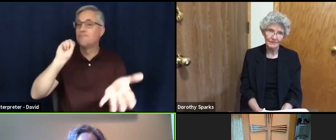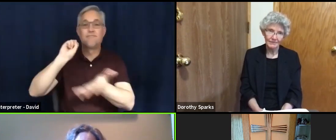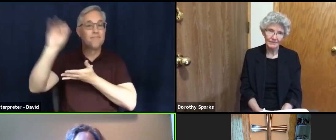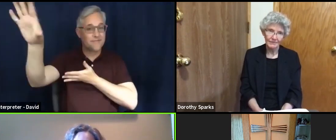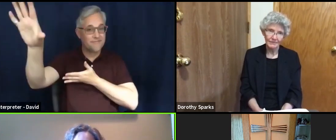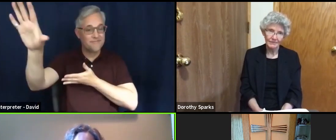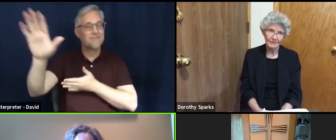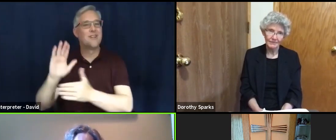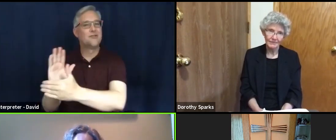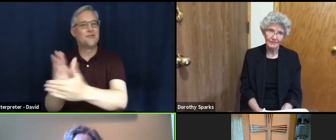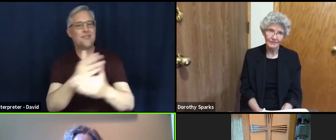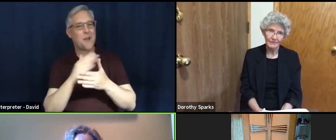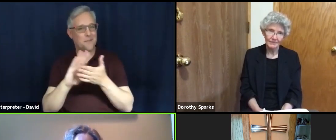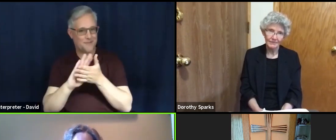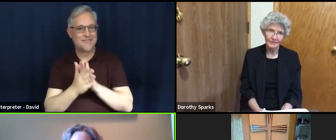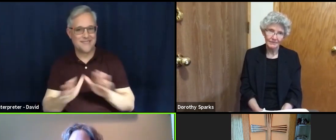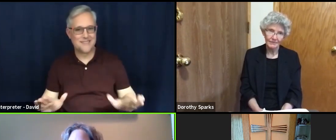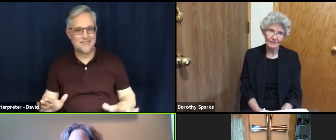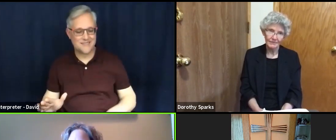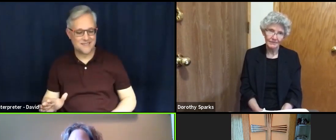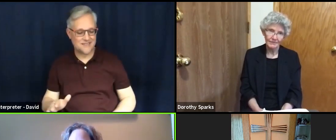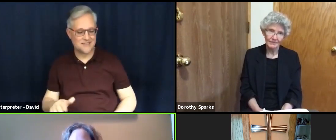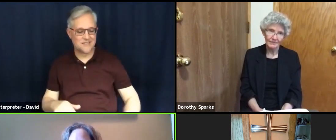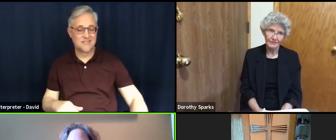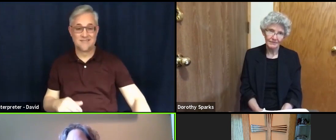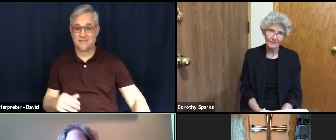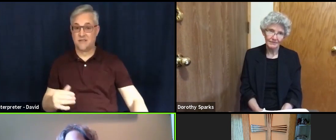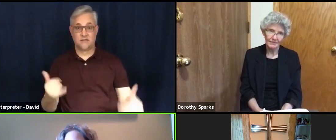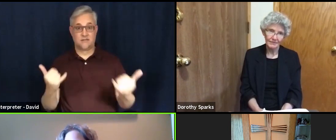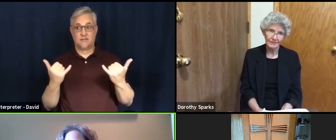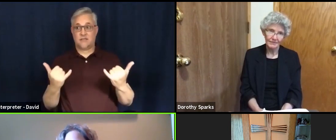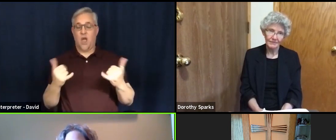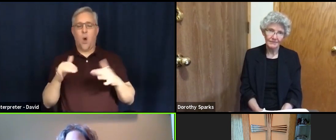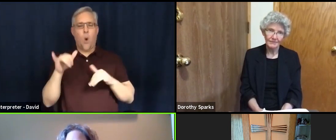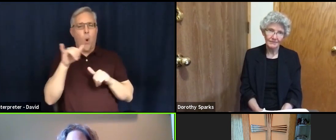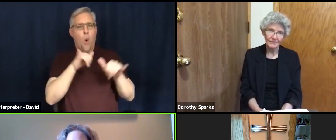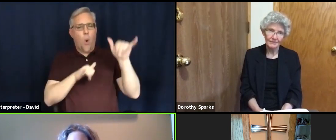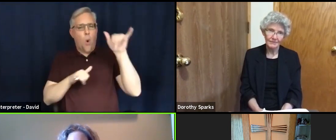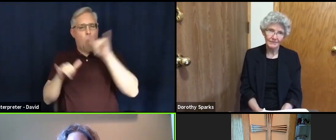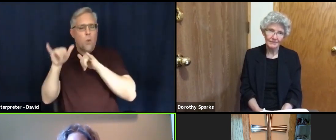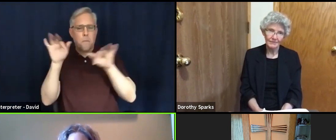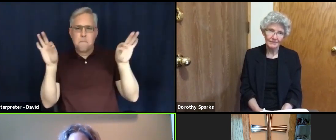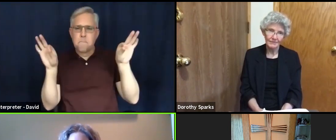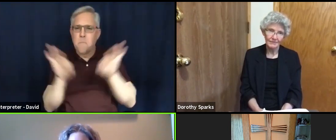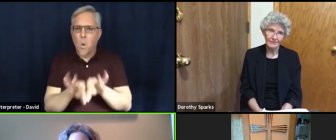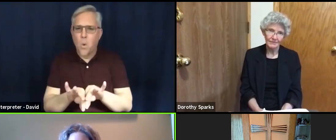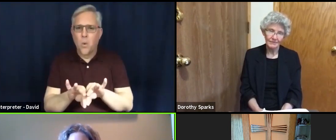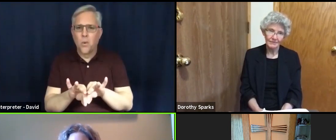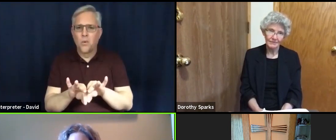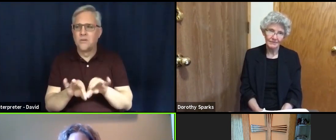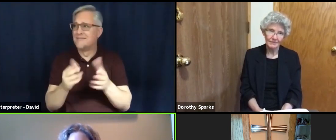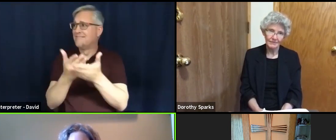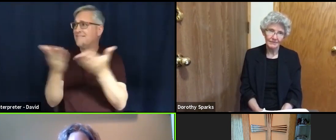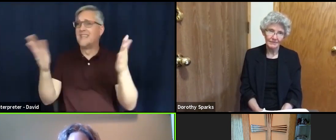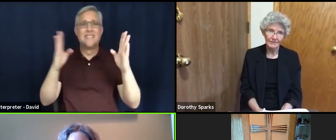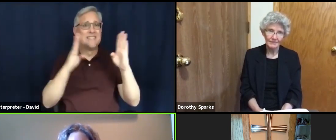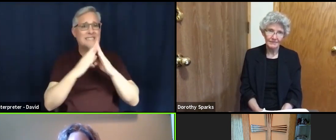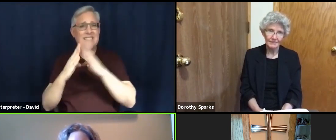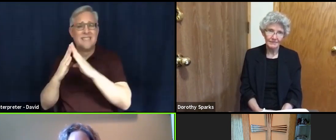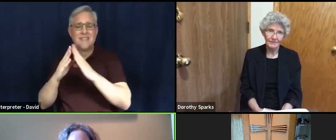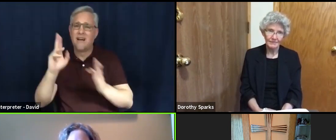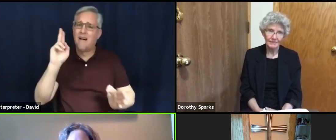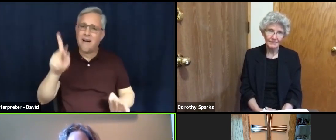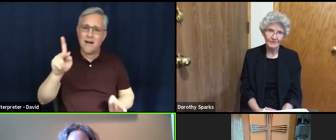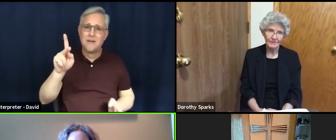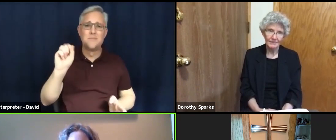important, especially now when our cities are so upset and there's so